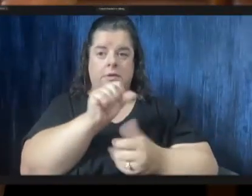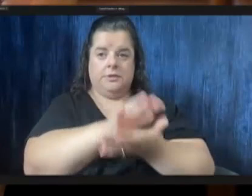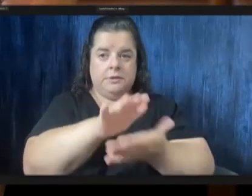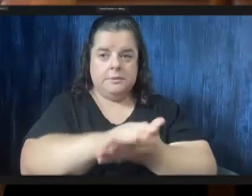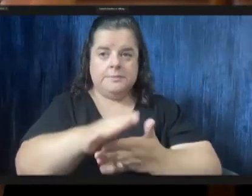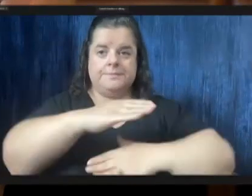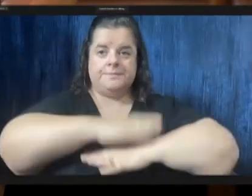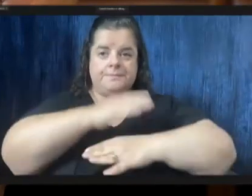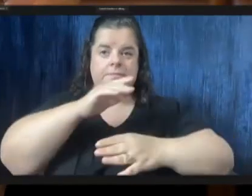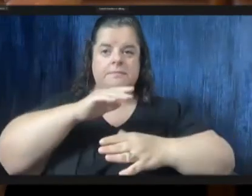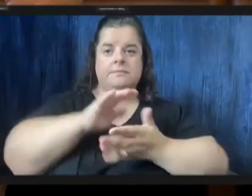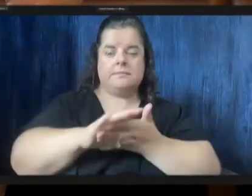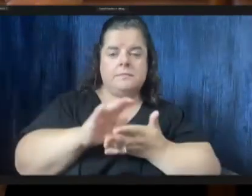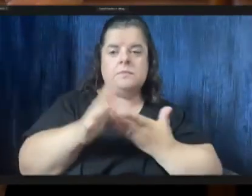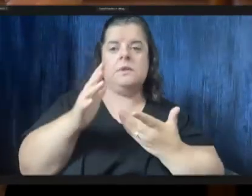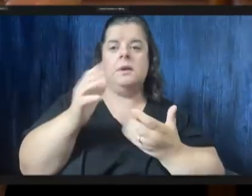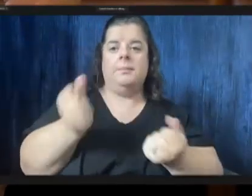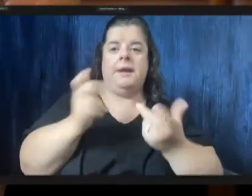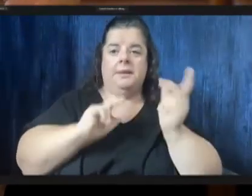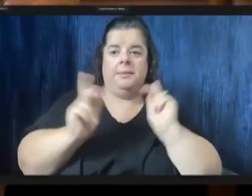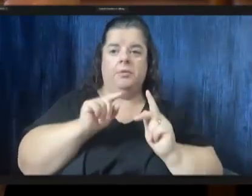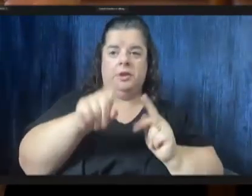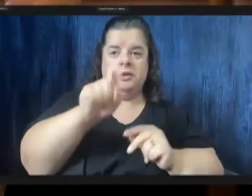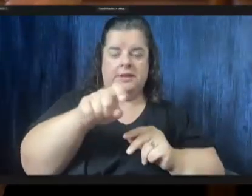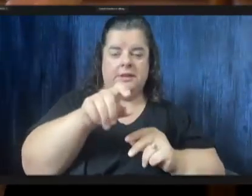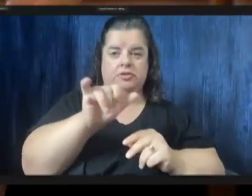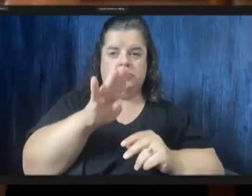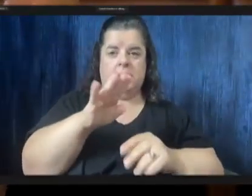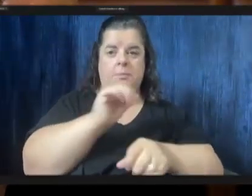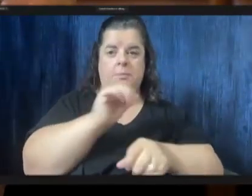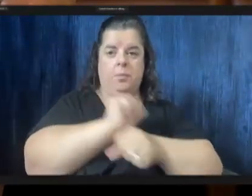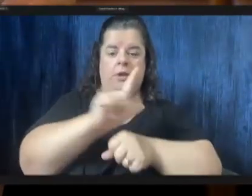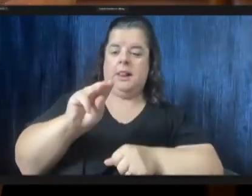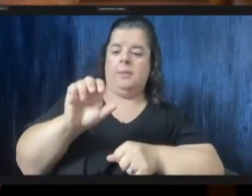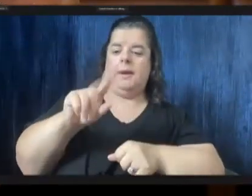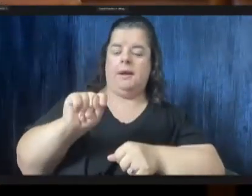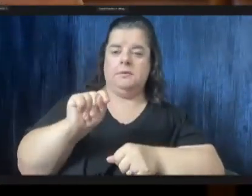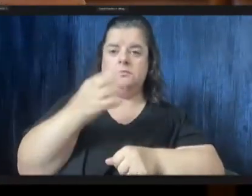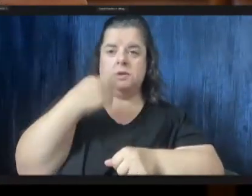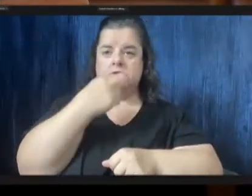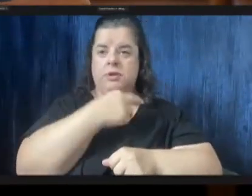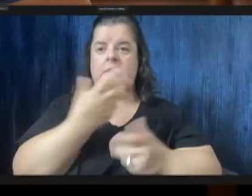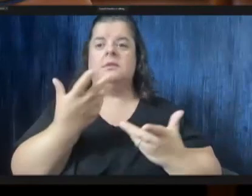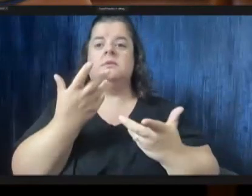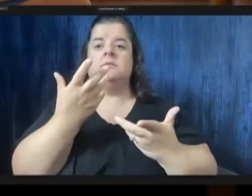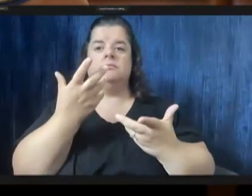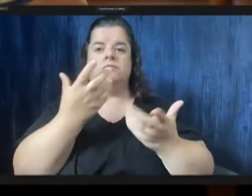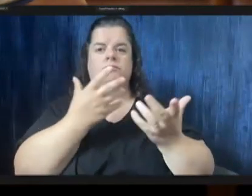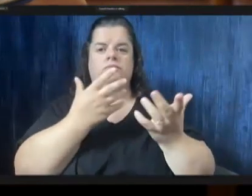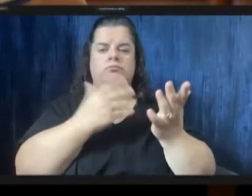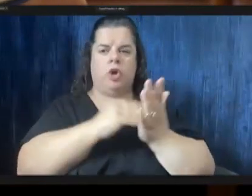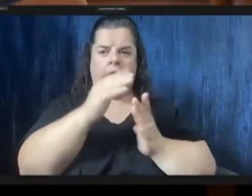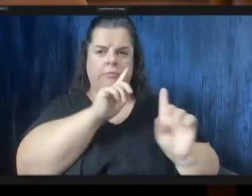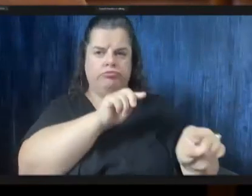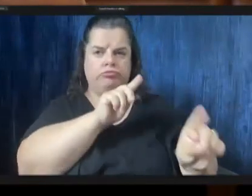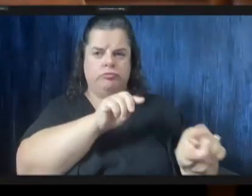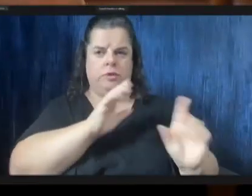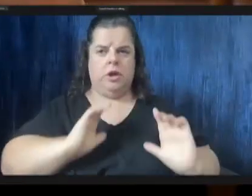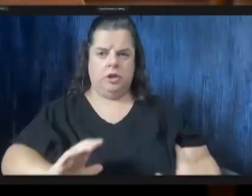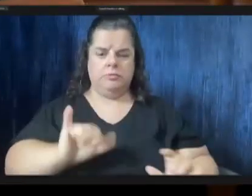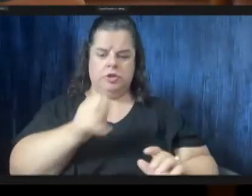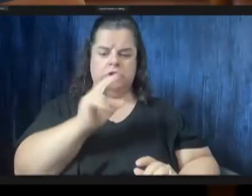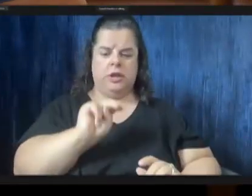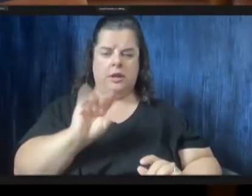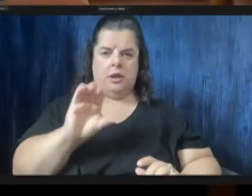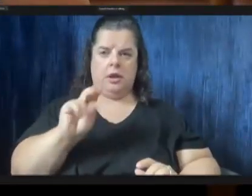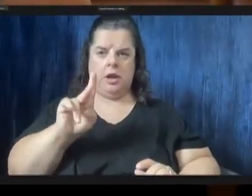from Duquesne Heights, kids who needed a job, worked at the Lamont. And one of our regular customers was John Conley and Mr.